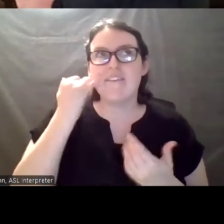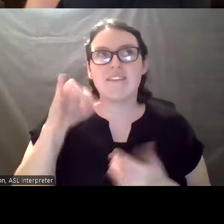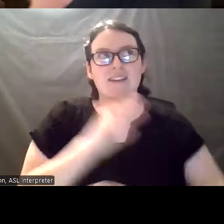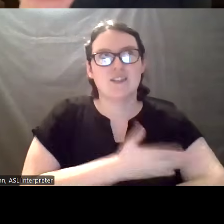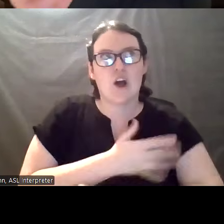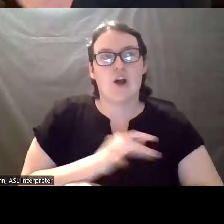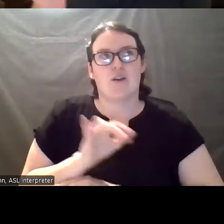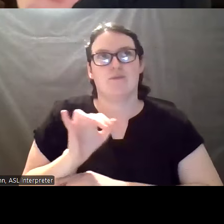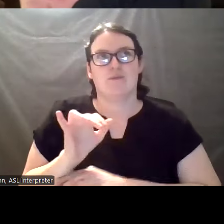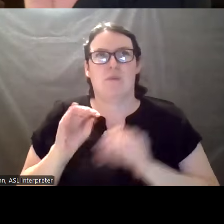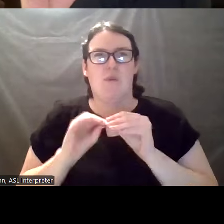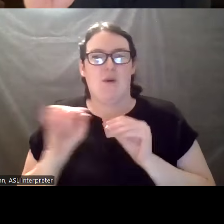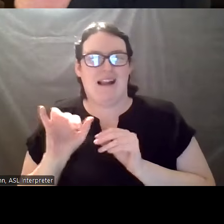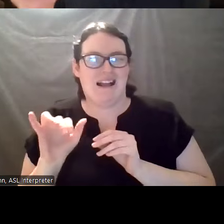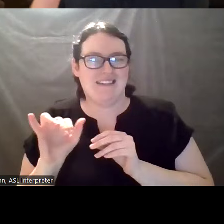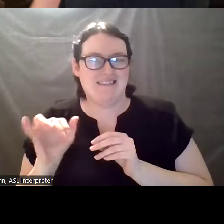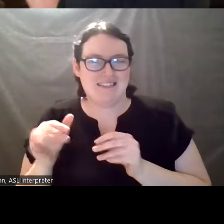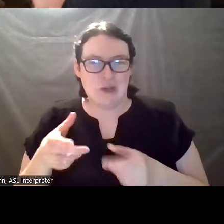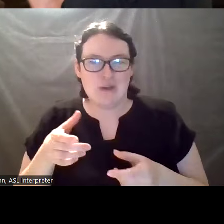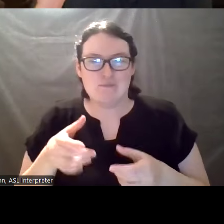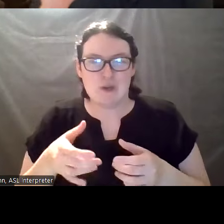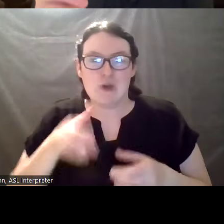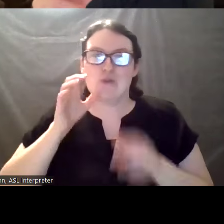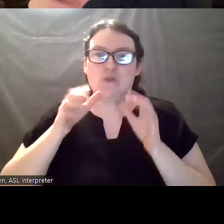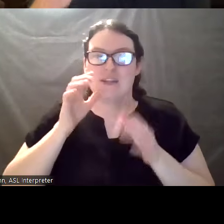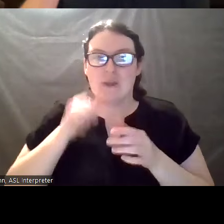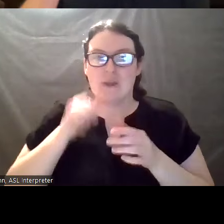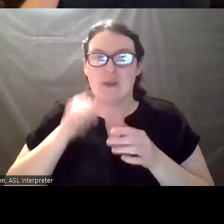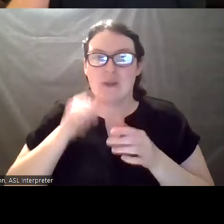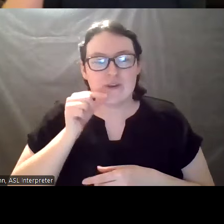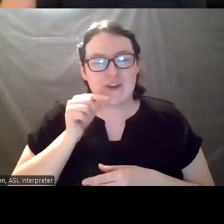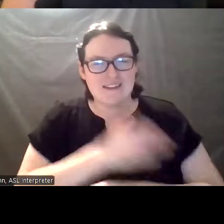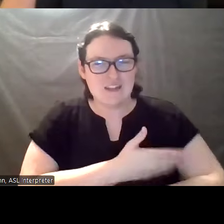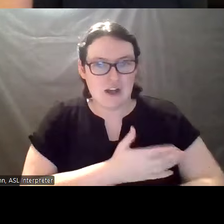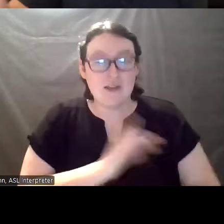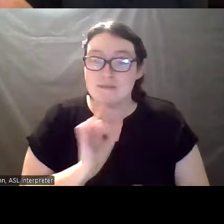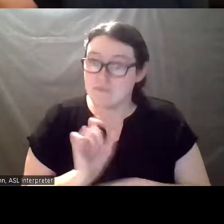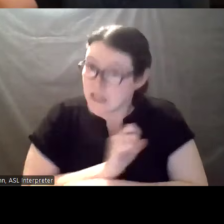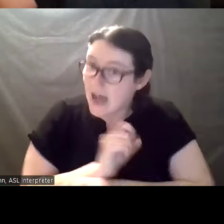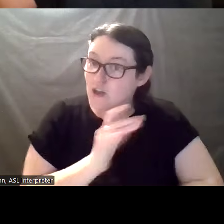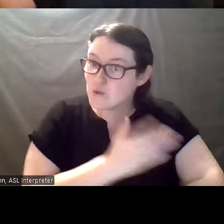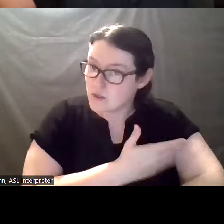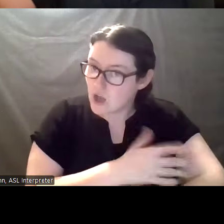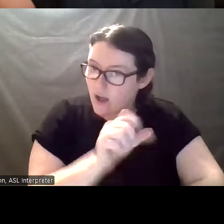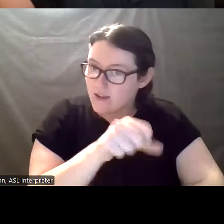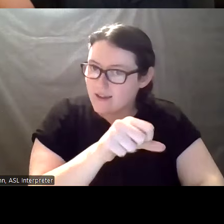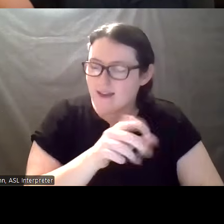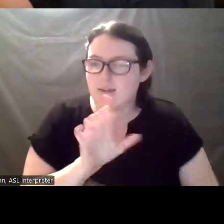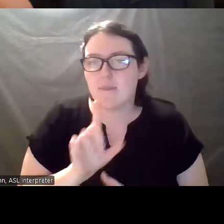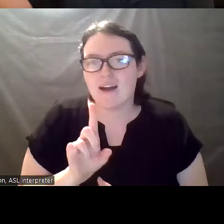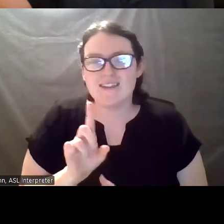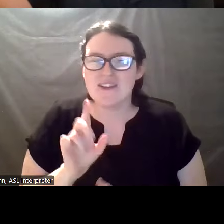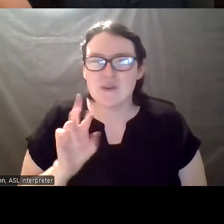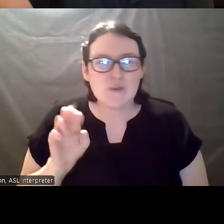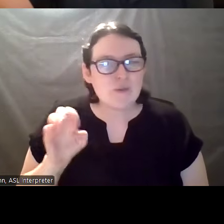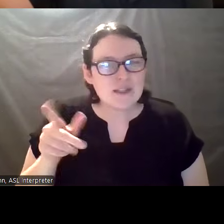was something more like a drinking song? It was certainly a song, um, just to get us to sort of, again, temper our expectations about what we